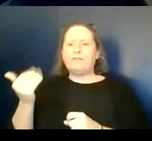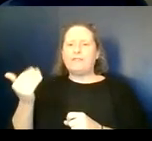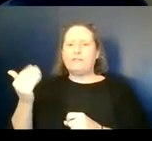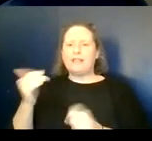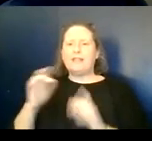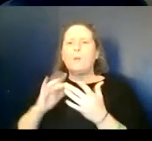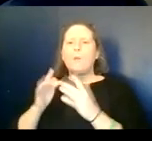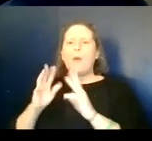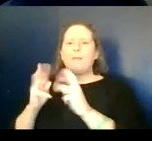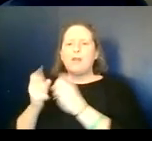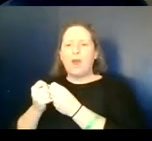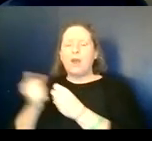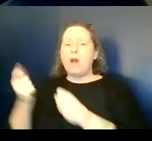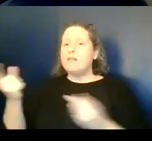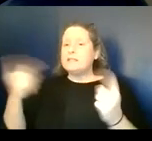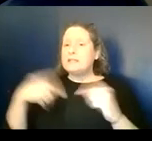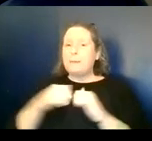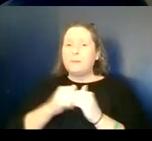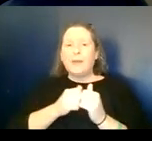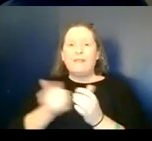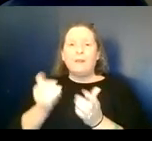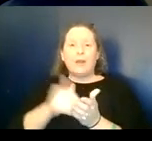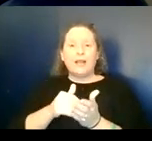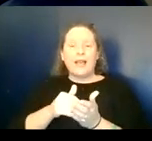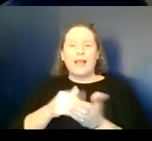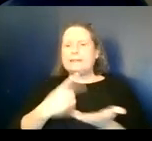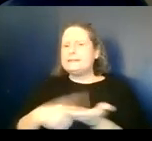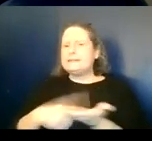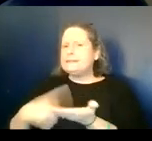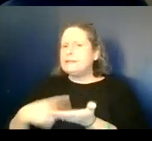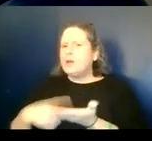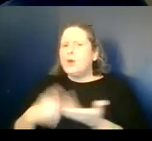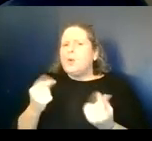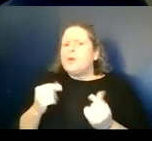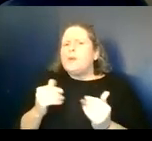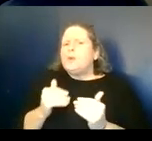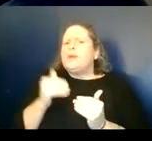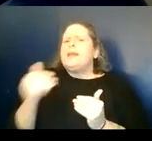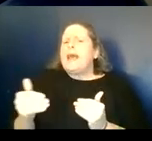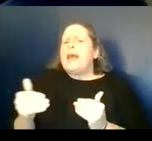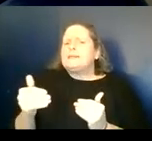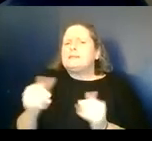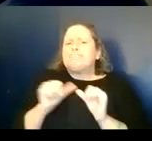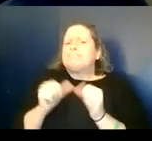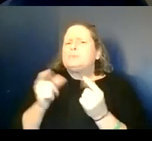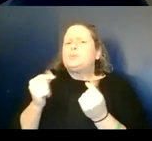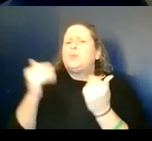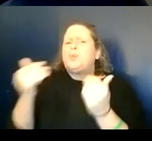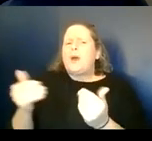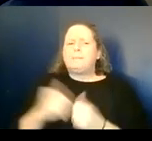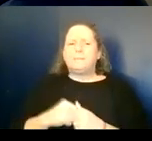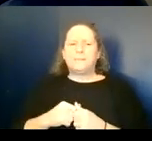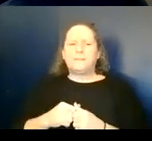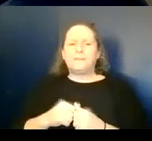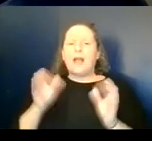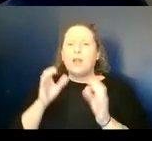everyone's going to come back together and we're going to talk through what we do next. So I've encouraged folks to look at the Illinois